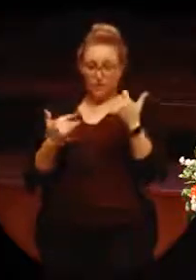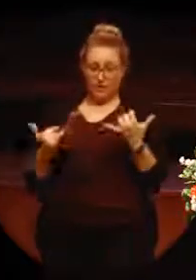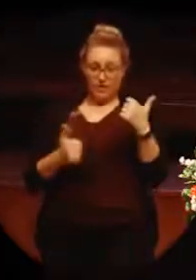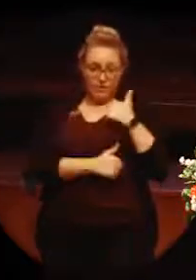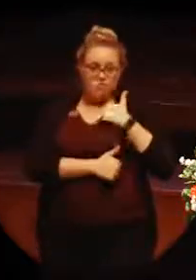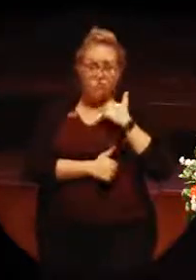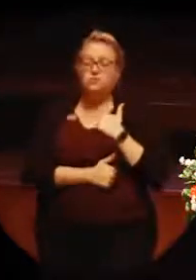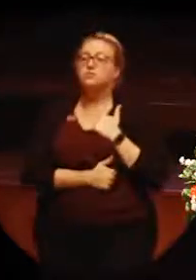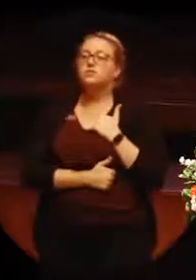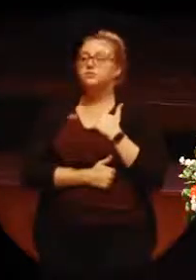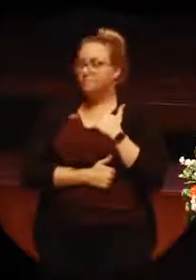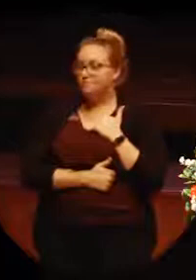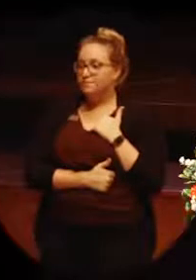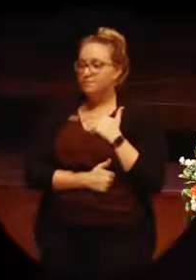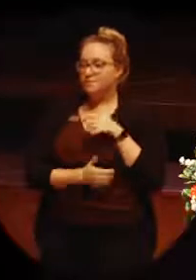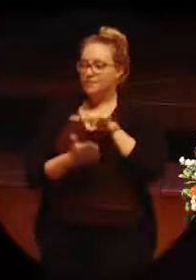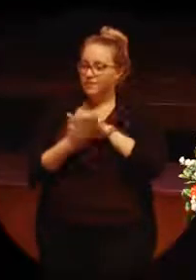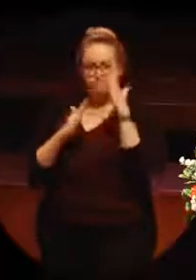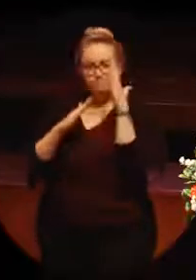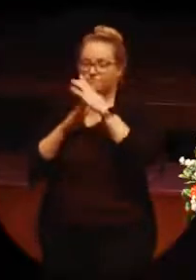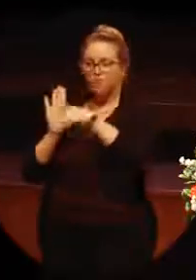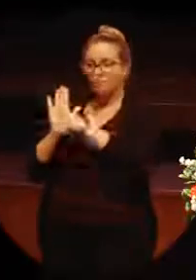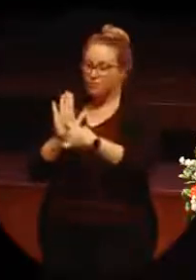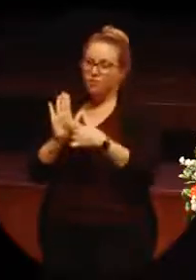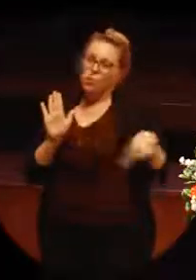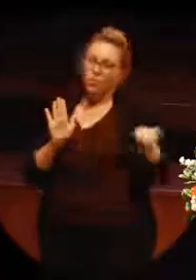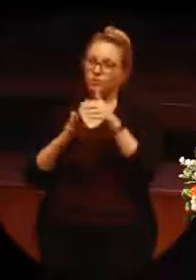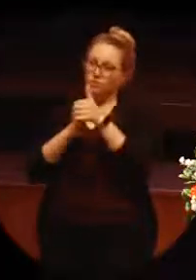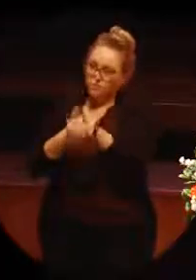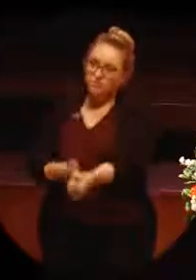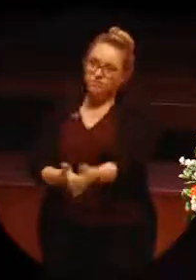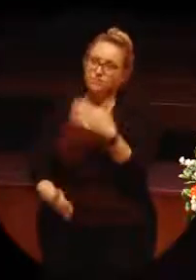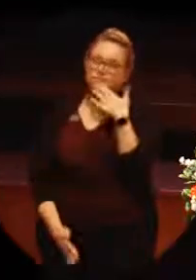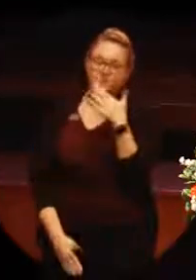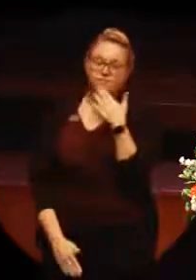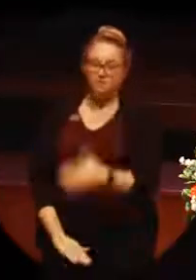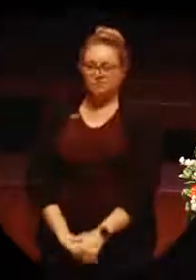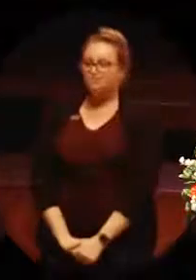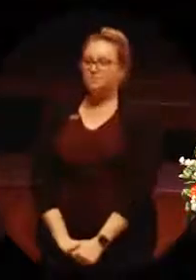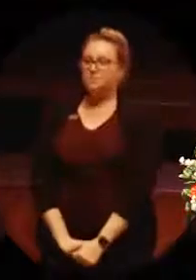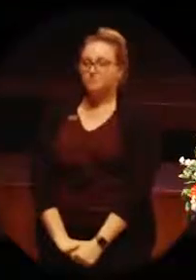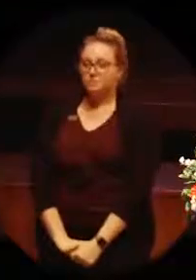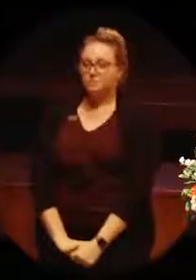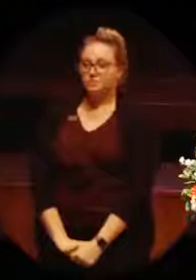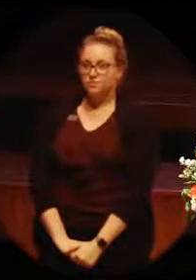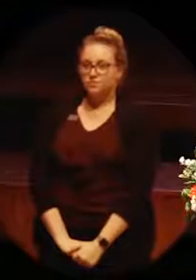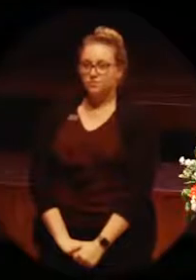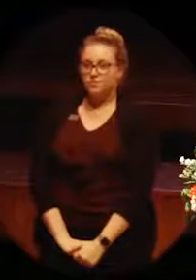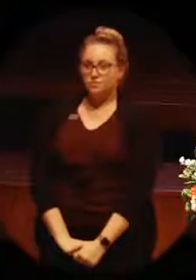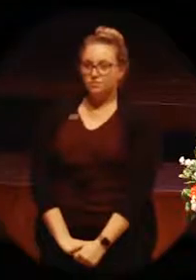active duty, that's the example that you have led by. So thank